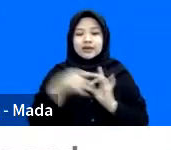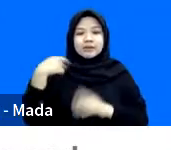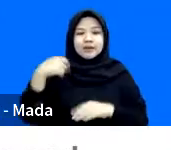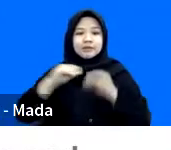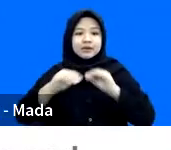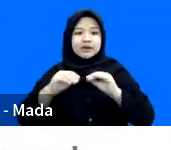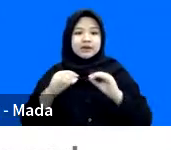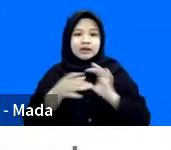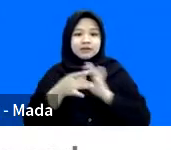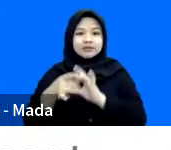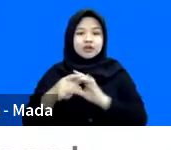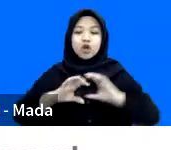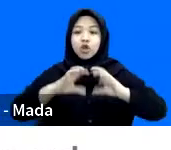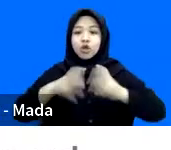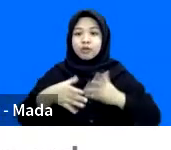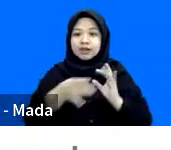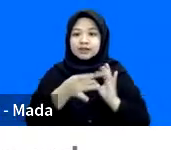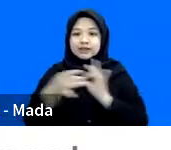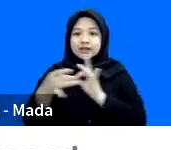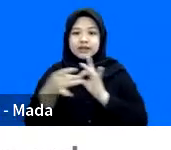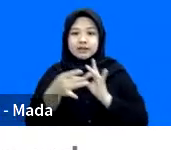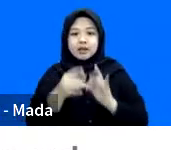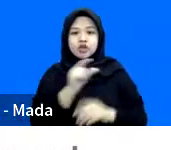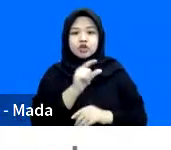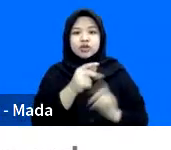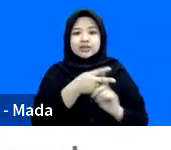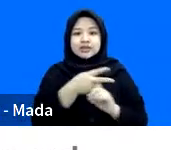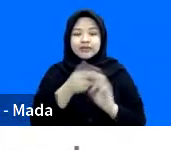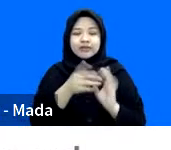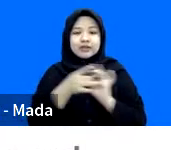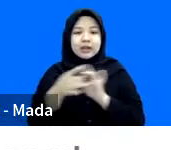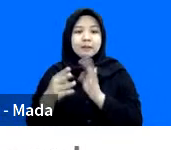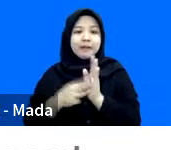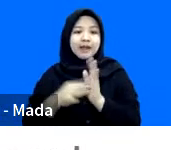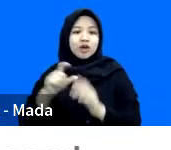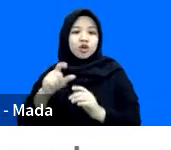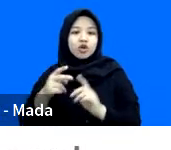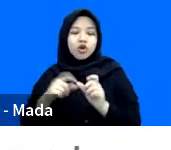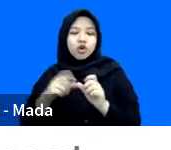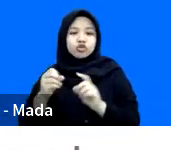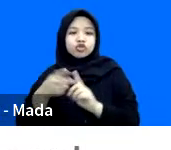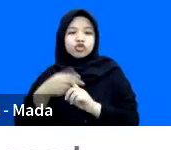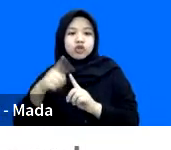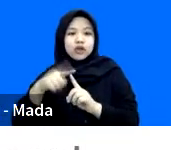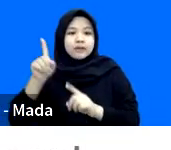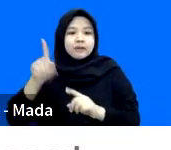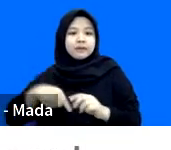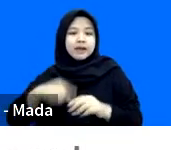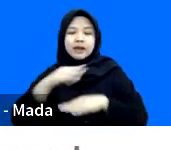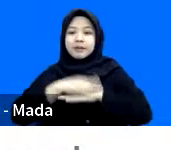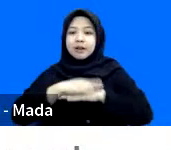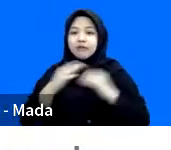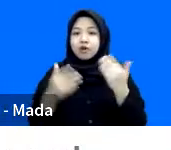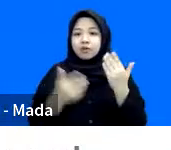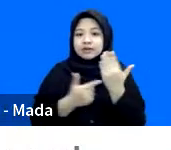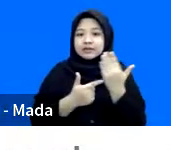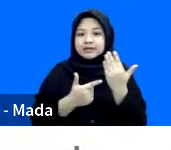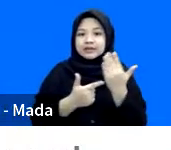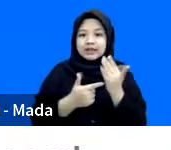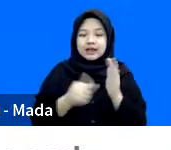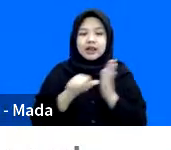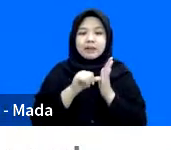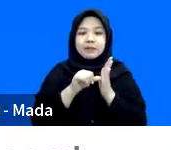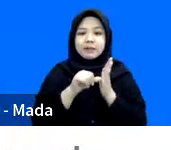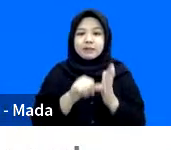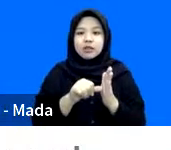countries, UNICEF and Microsoft deployed a digital platform called the Learning Passports.